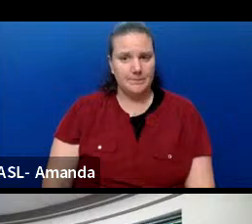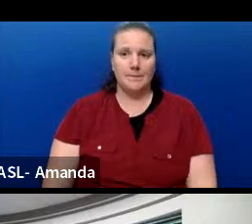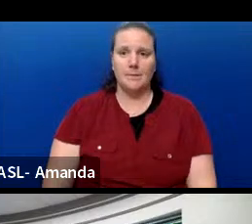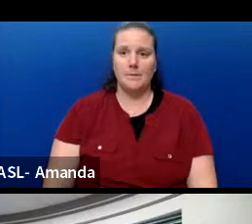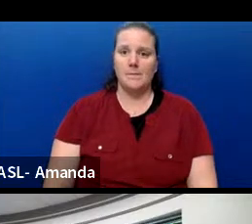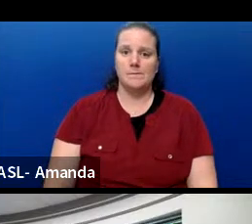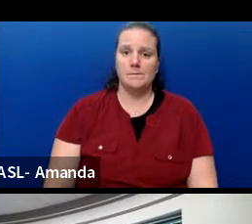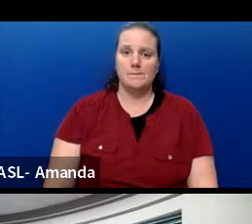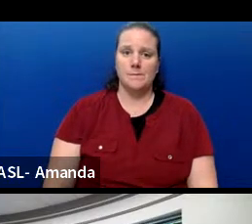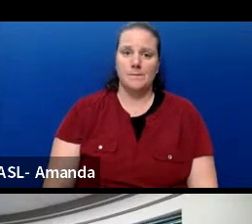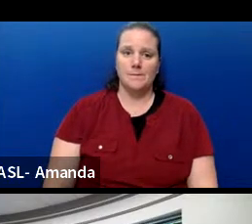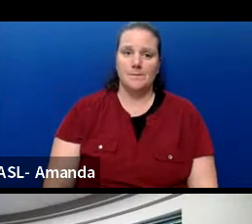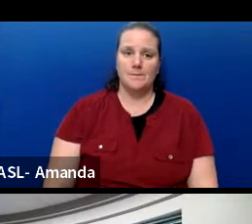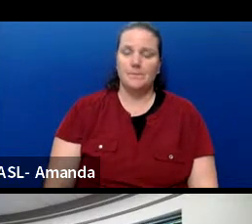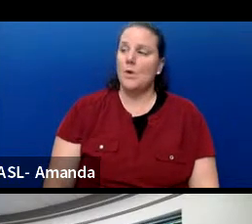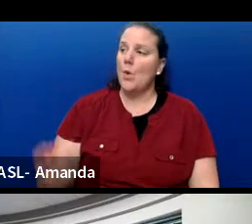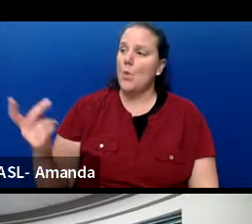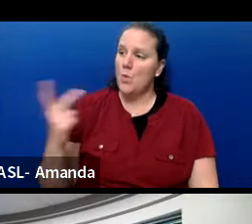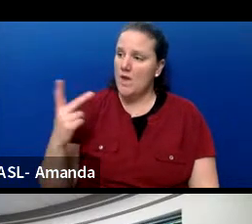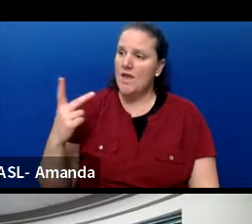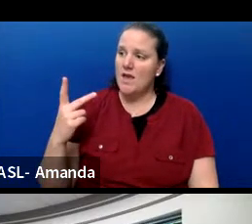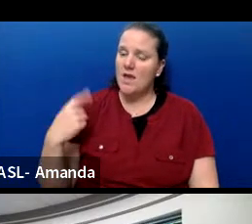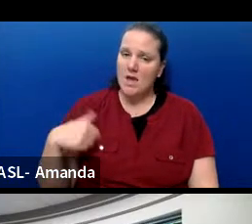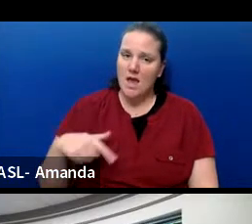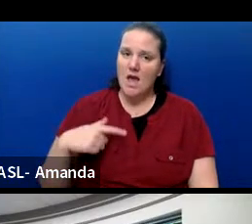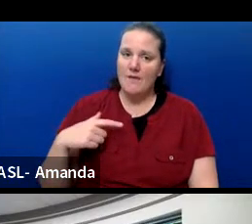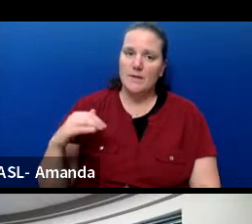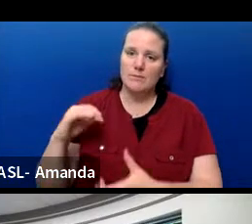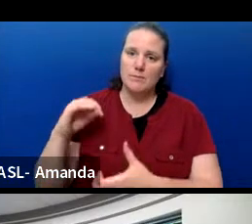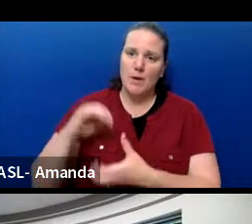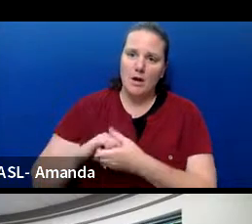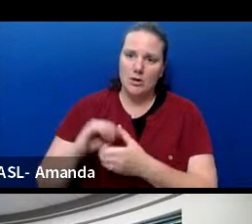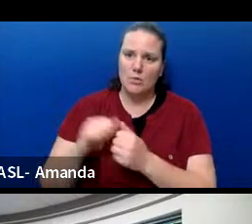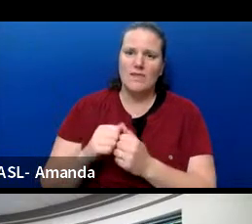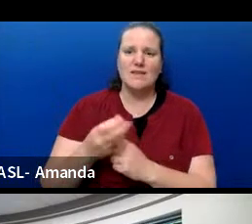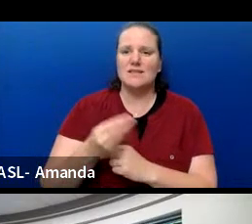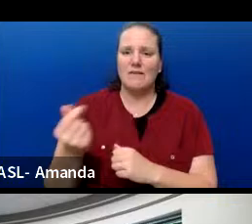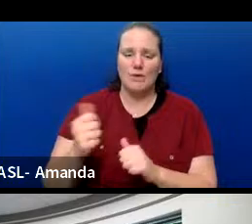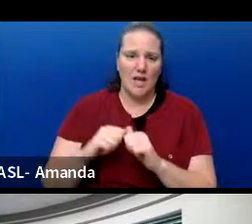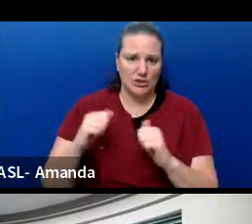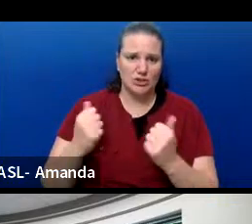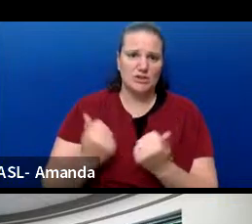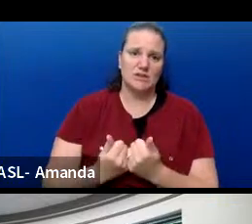have been partnering with several agencies.